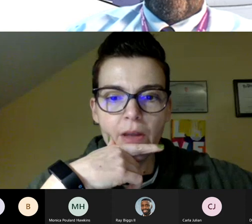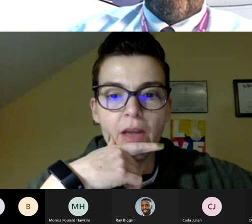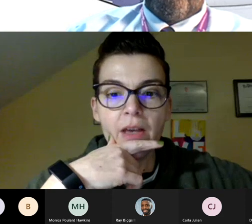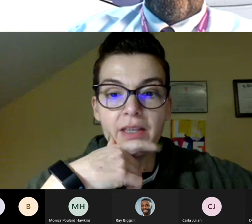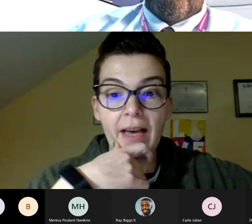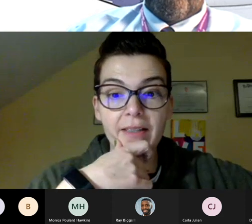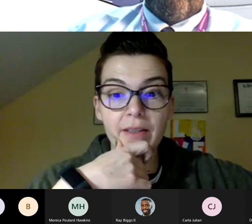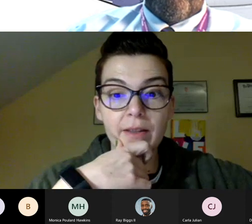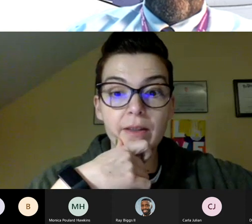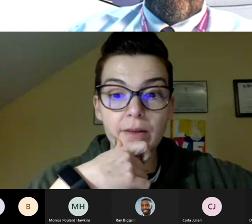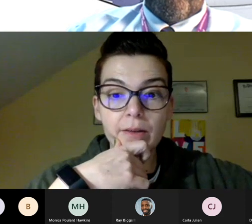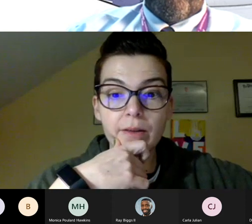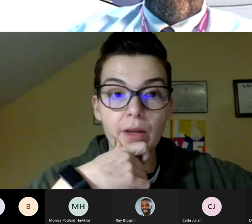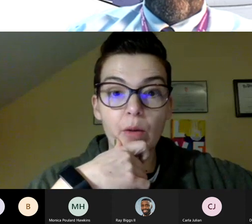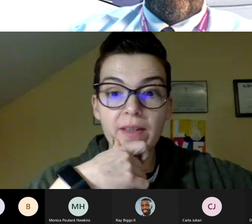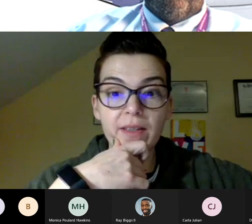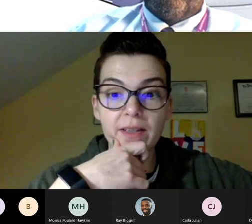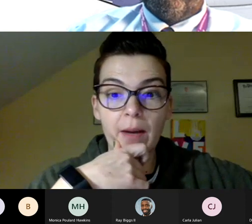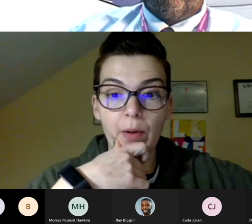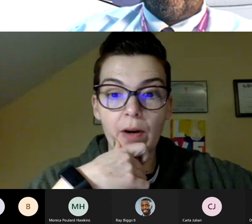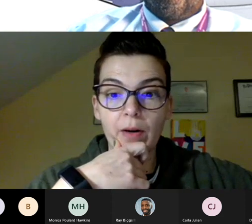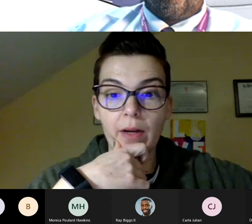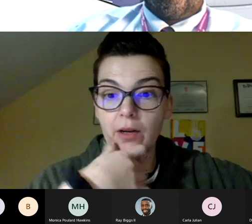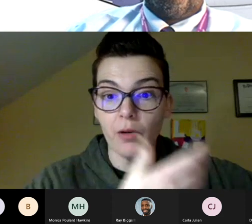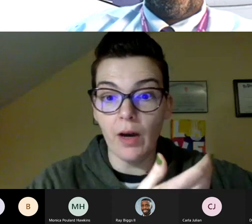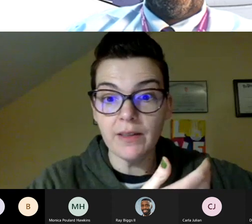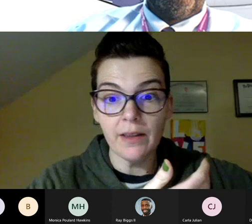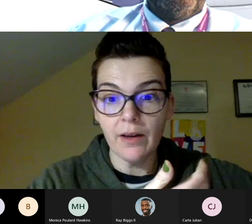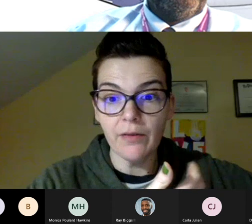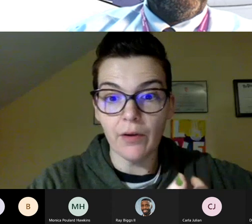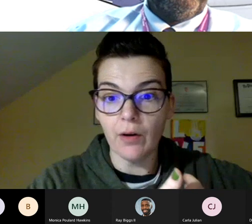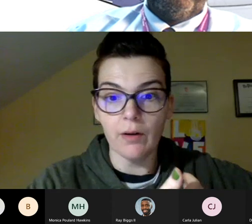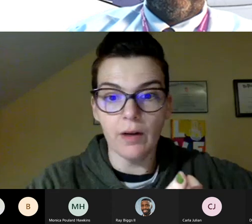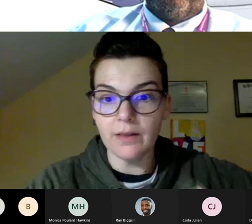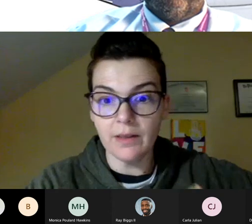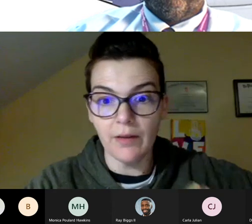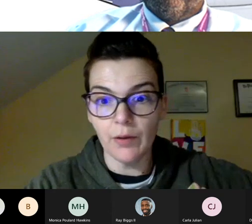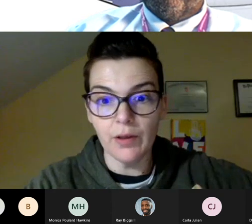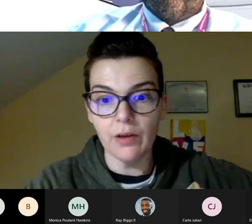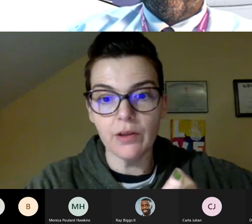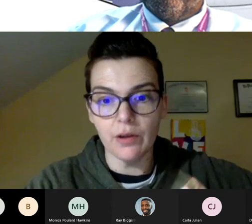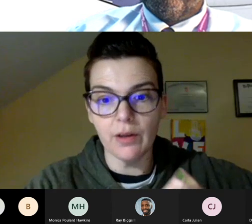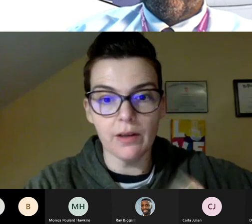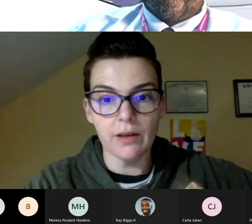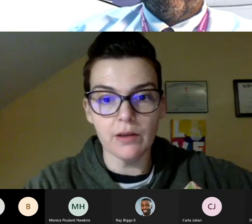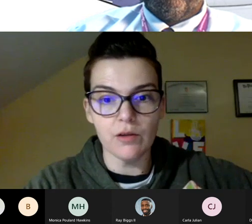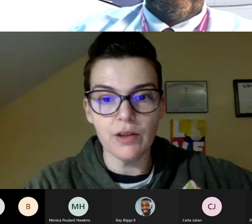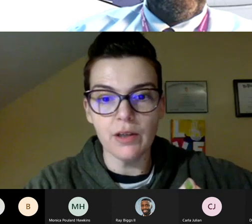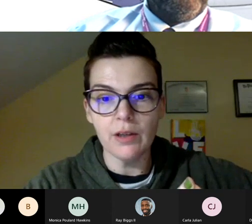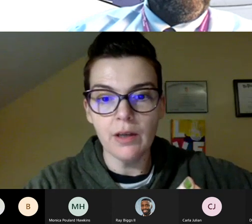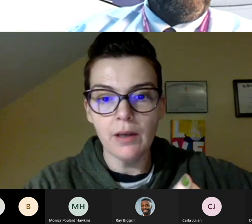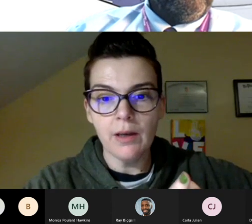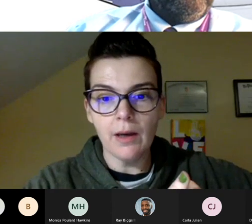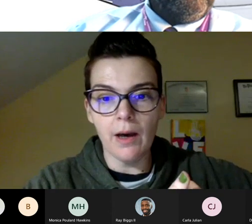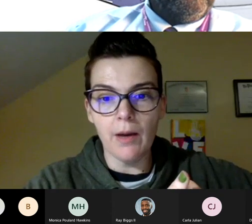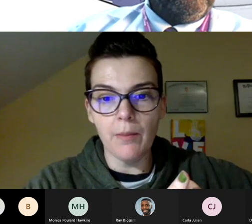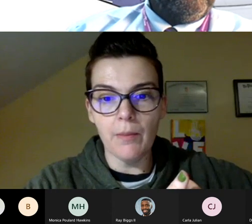Is that sort of the scenario? Okay. There was a temporary crossing there for several years during the